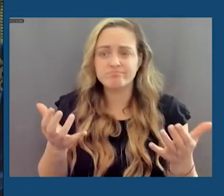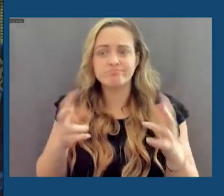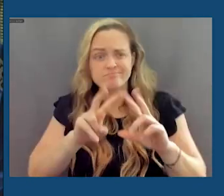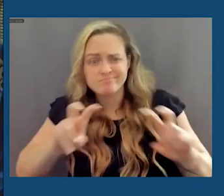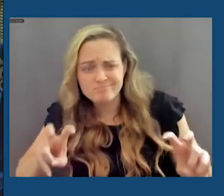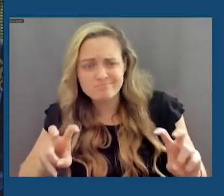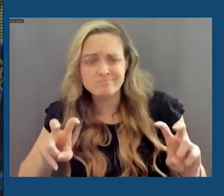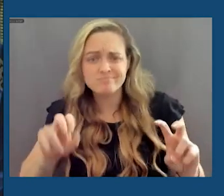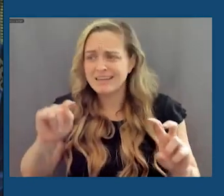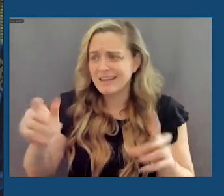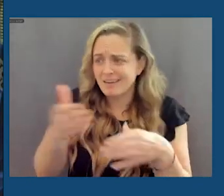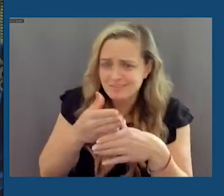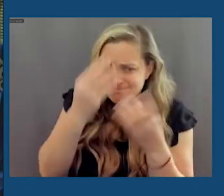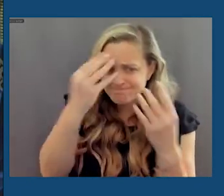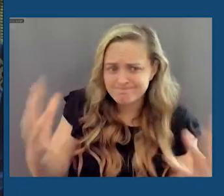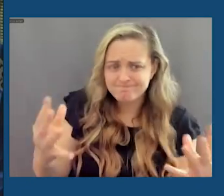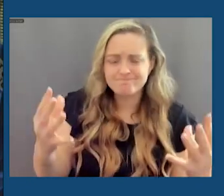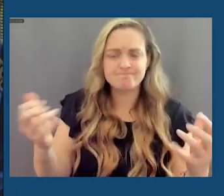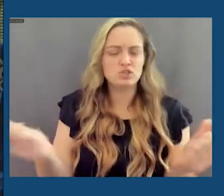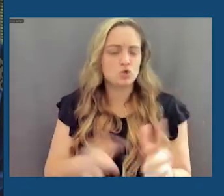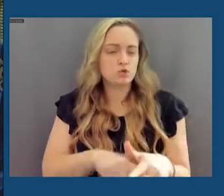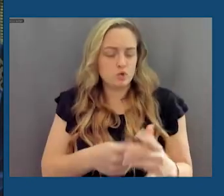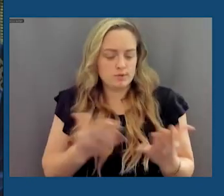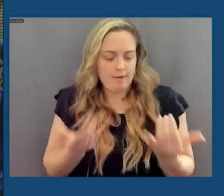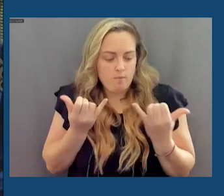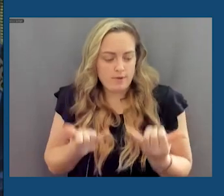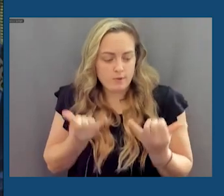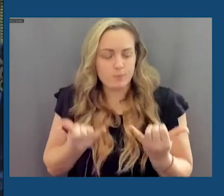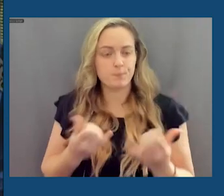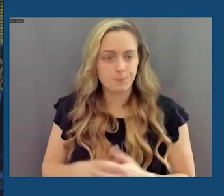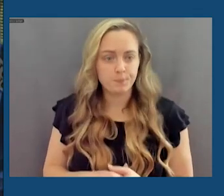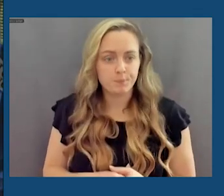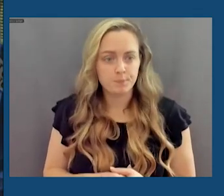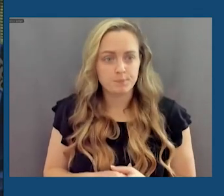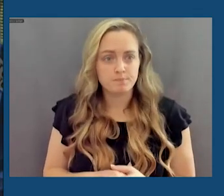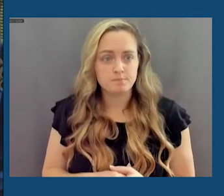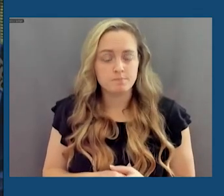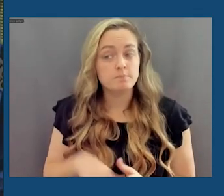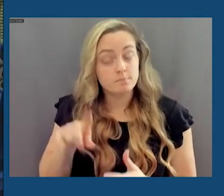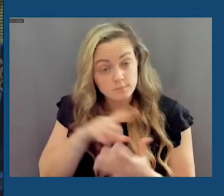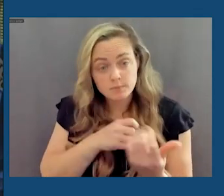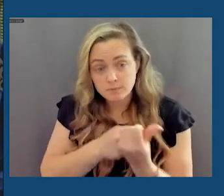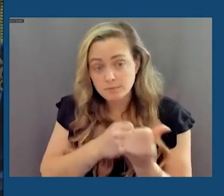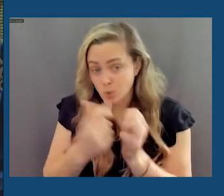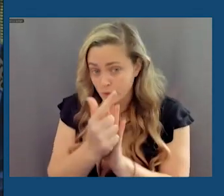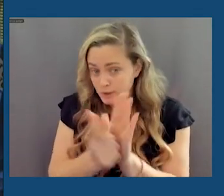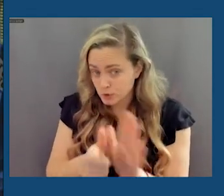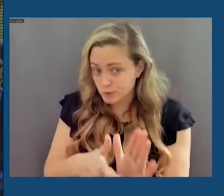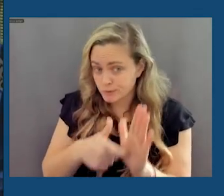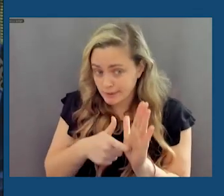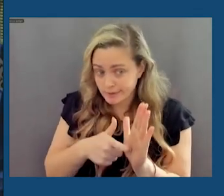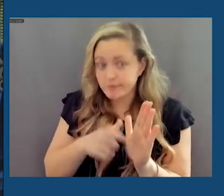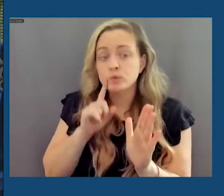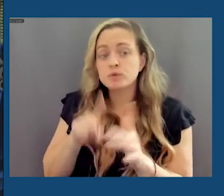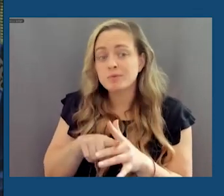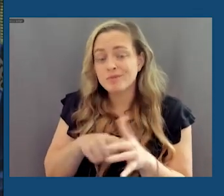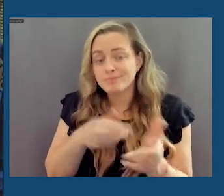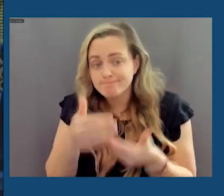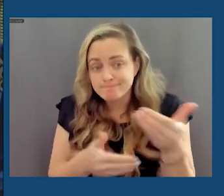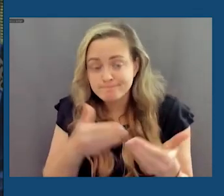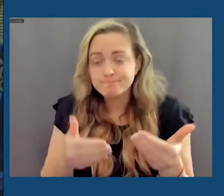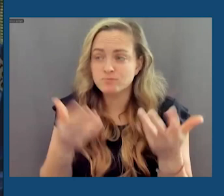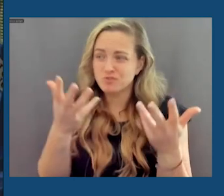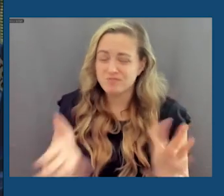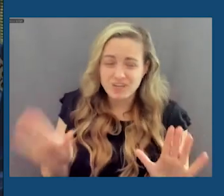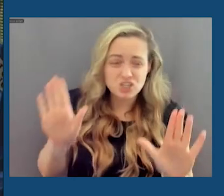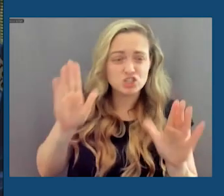data sharing, it's all starting right here and right now. I do need the support of the legislature to get some of our initiatives over the finish line.